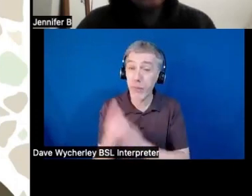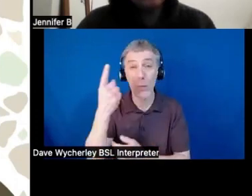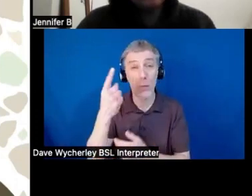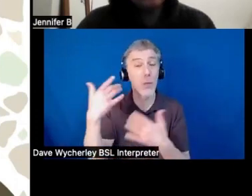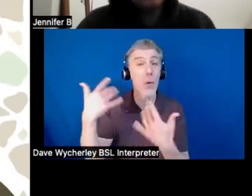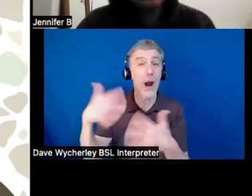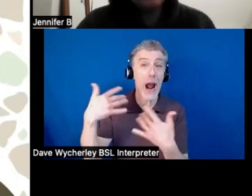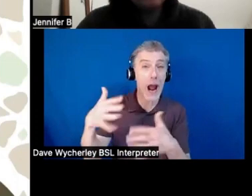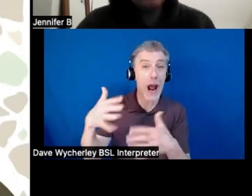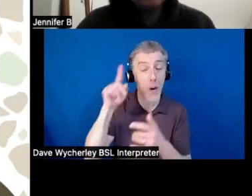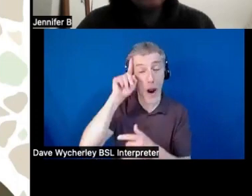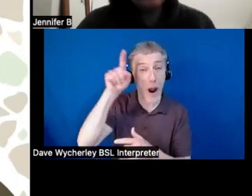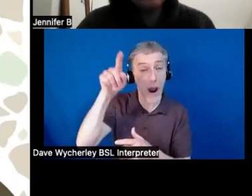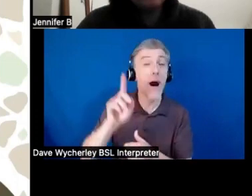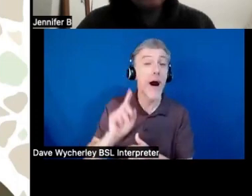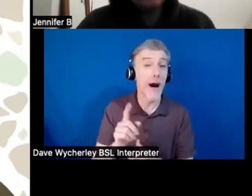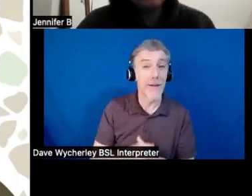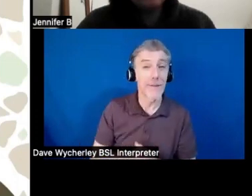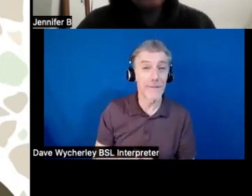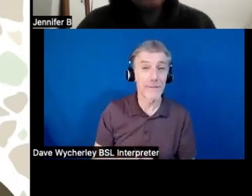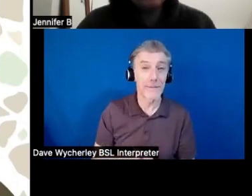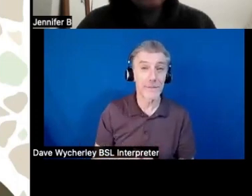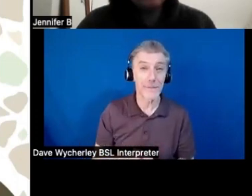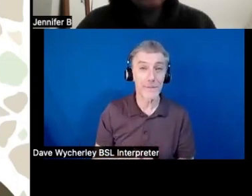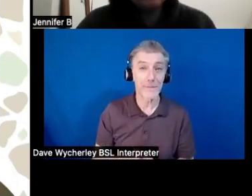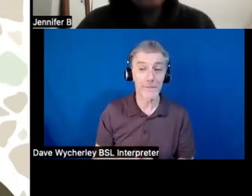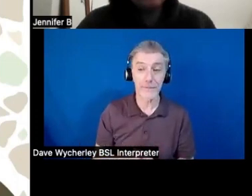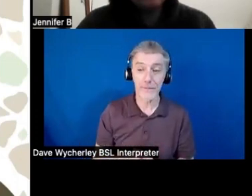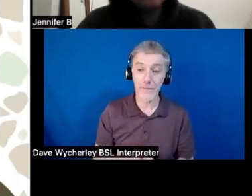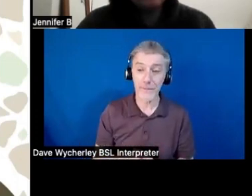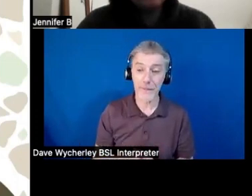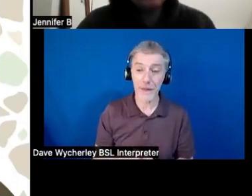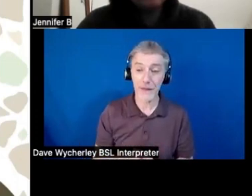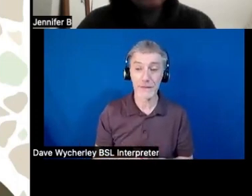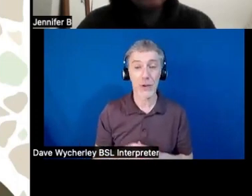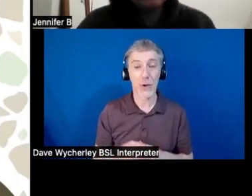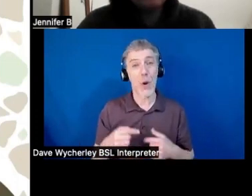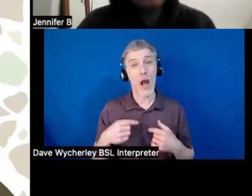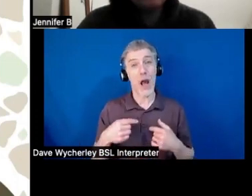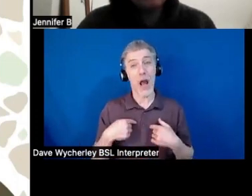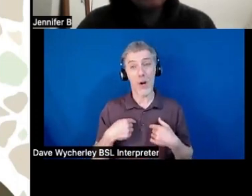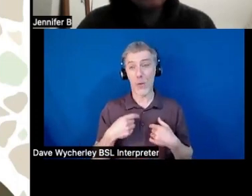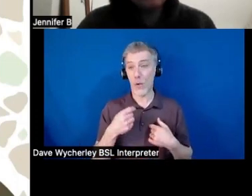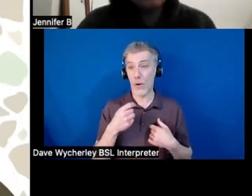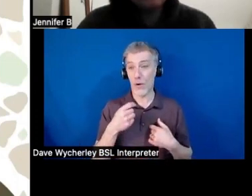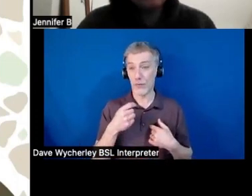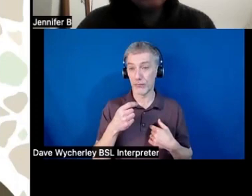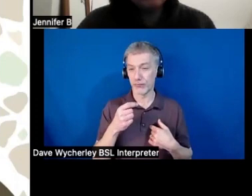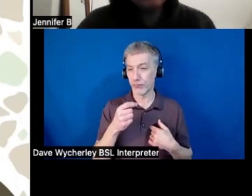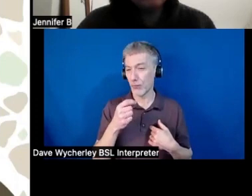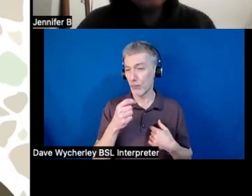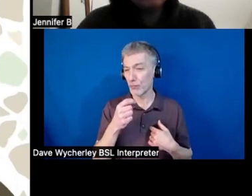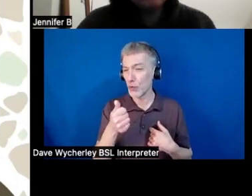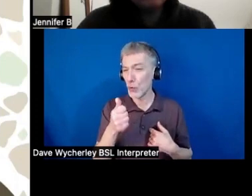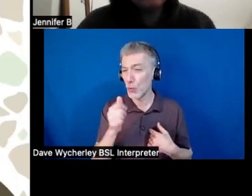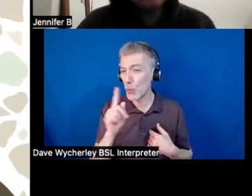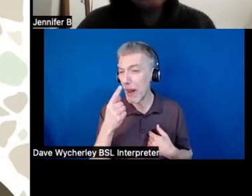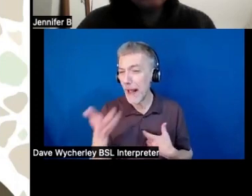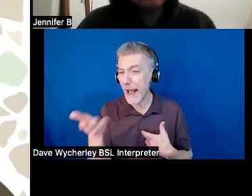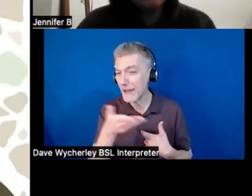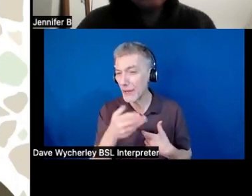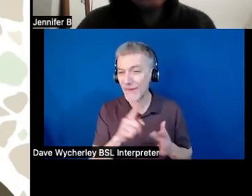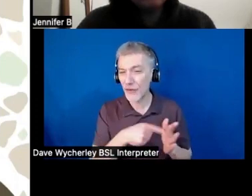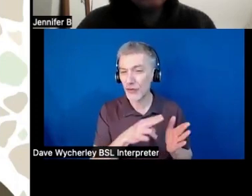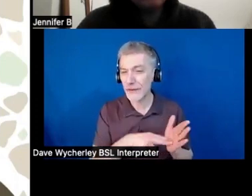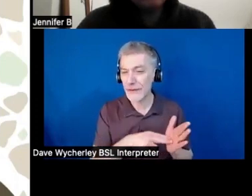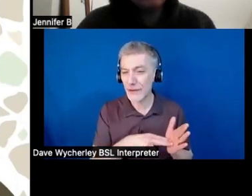And so now I want to, well, I'll be handing mostly over to Jen for this, but I wanted to talk about,